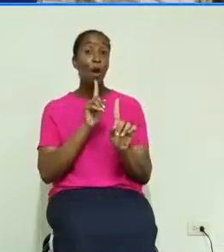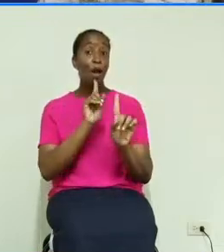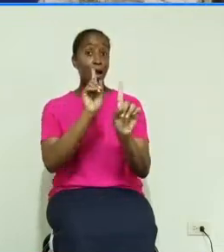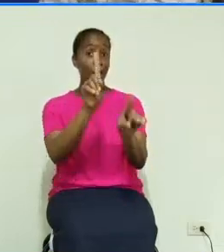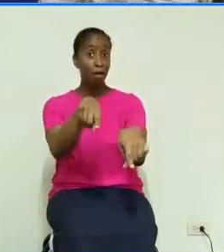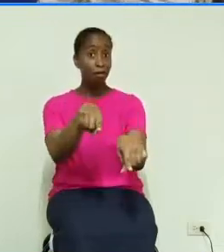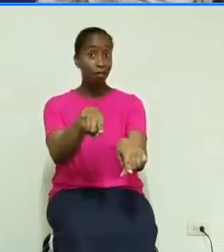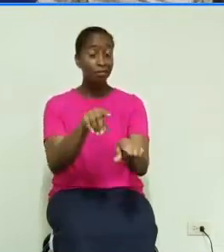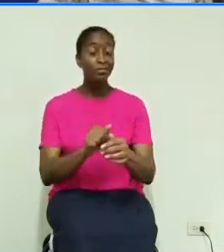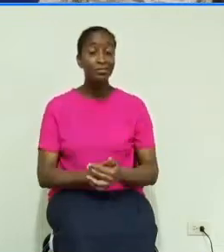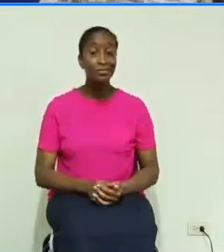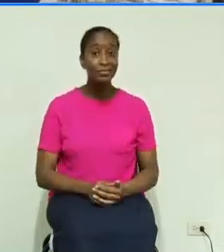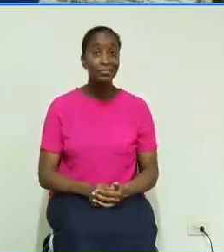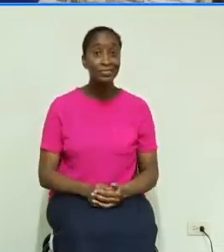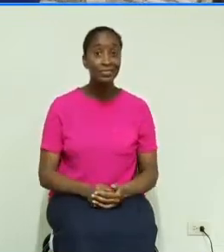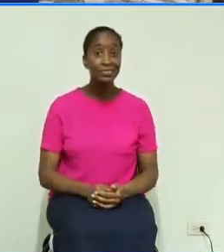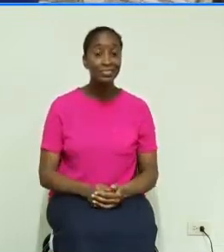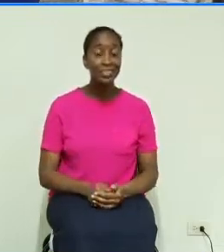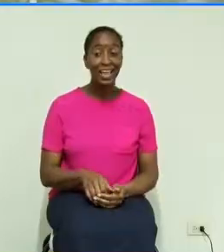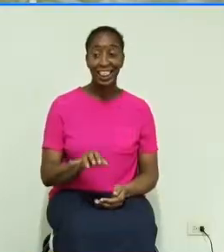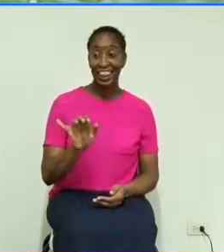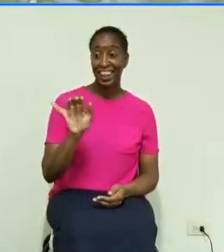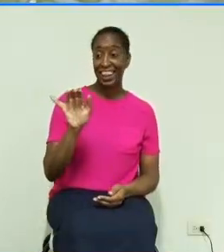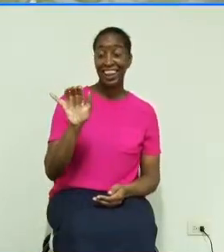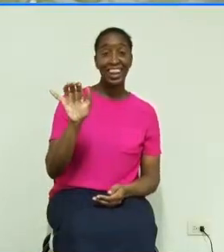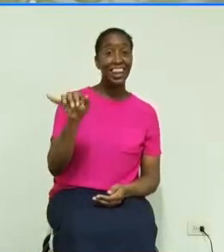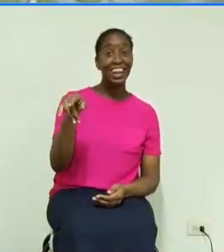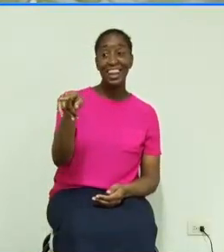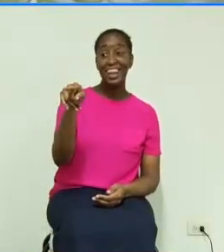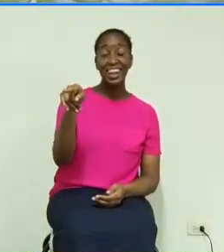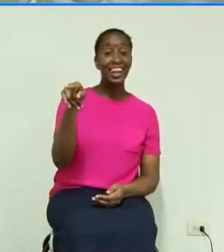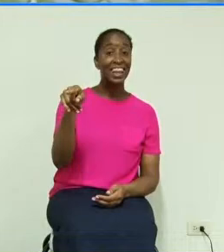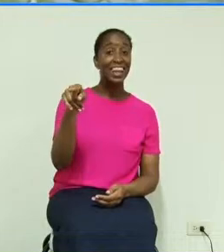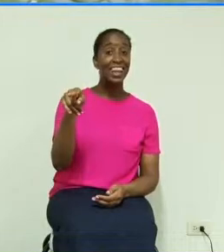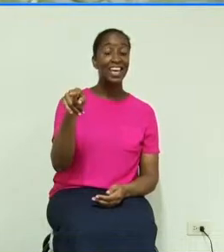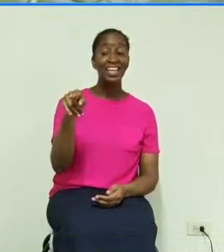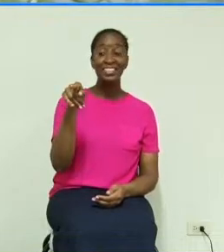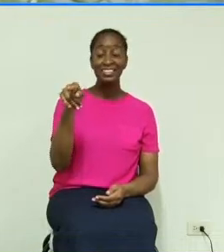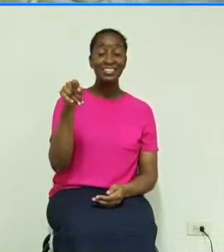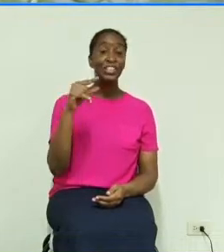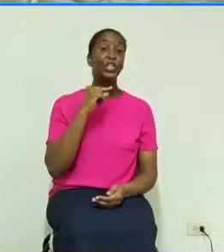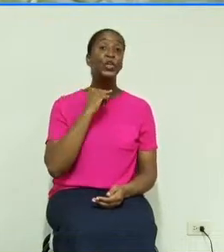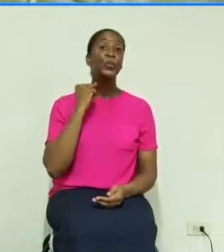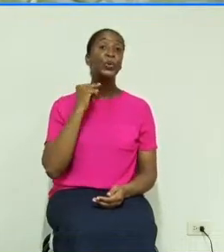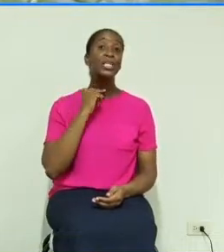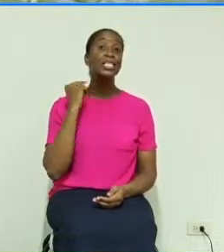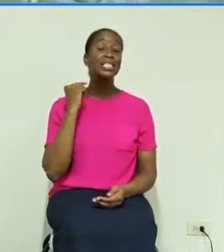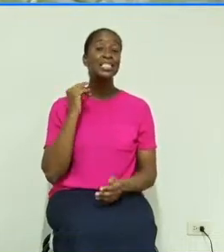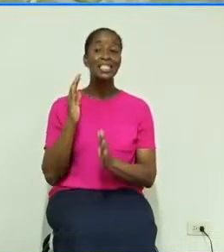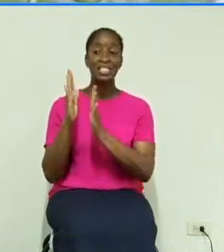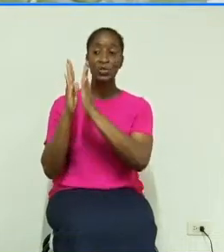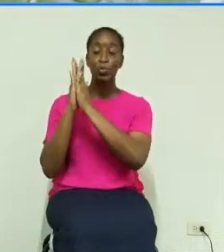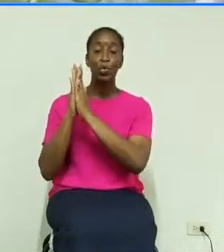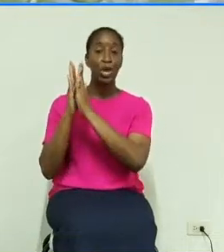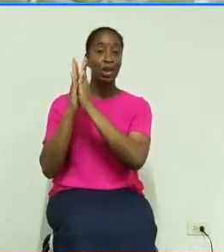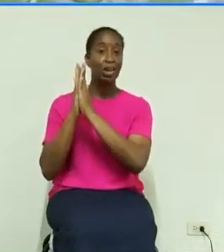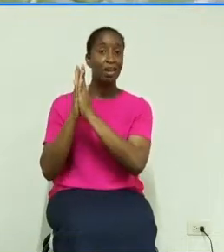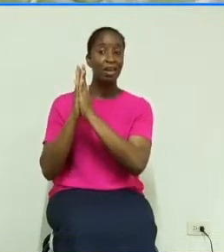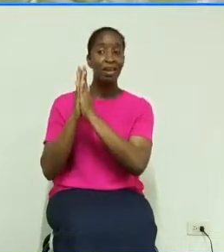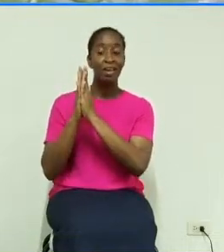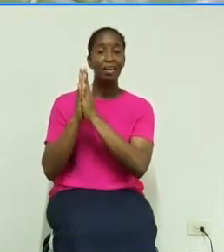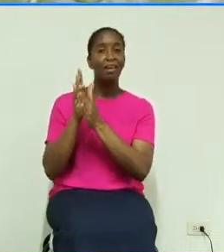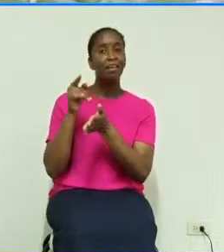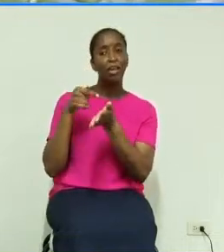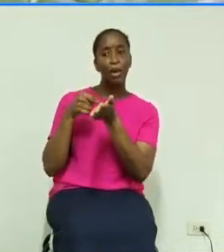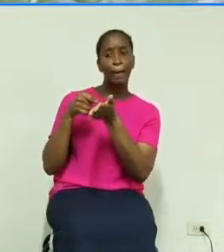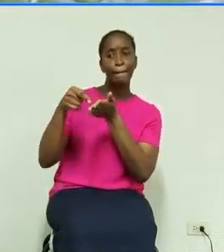needed? Not, yes, what is he paid just to pray? If there's any other function that he does in the